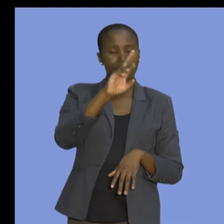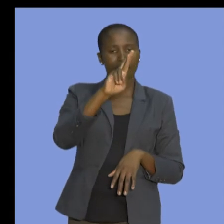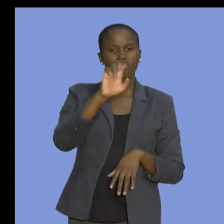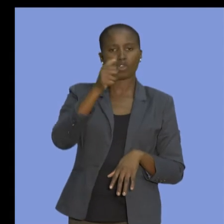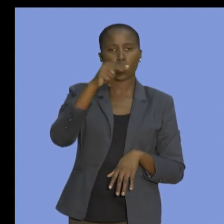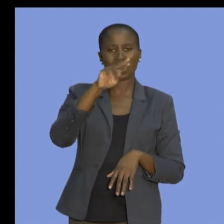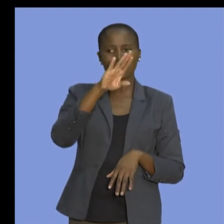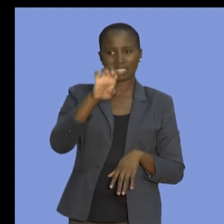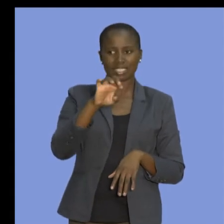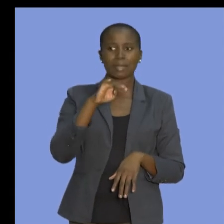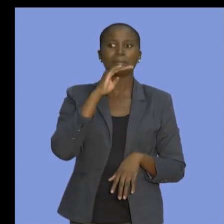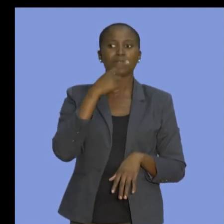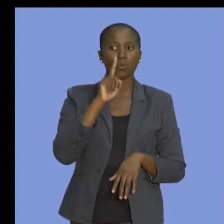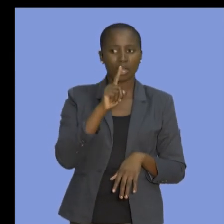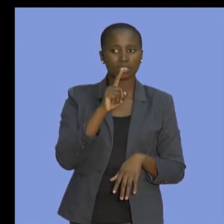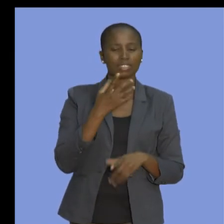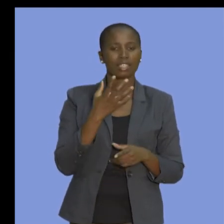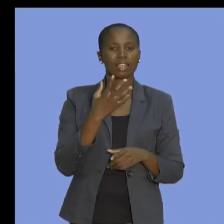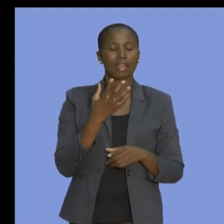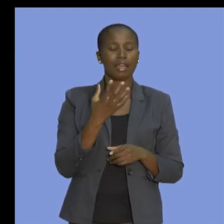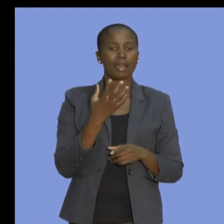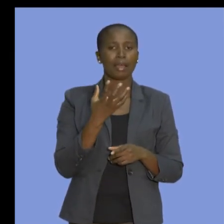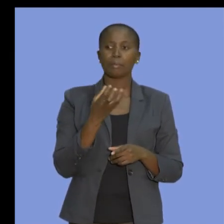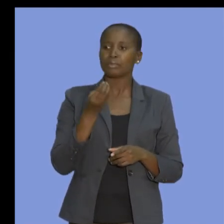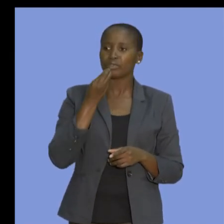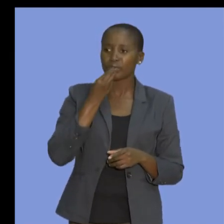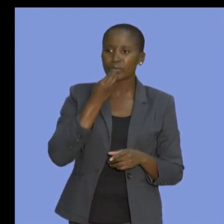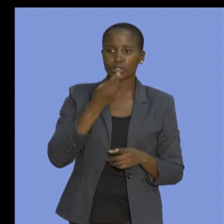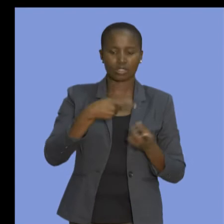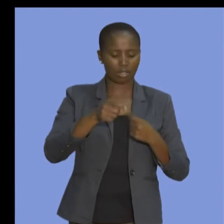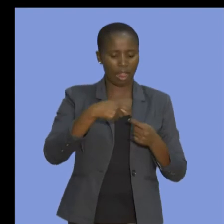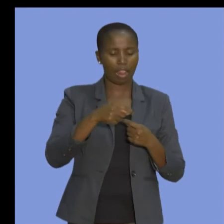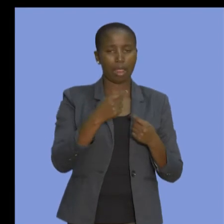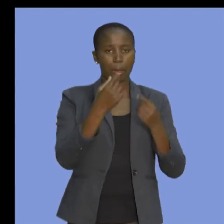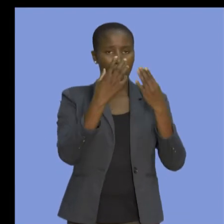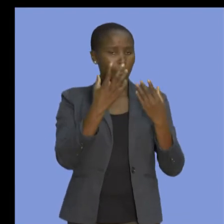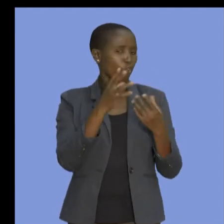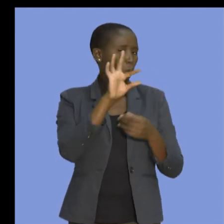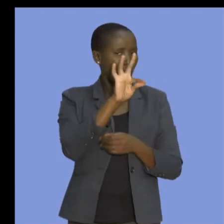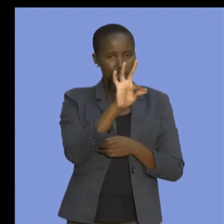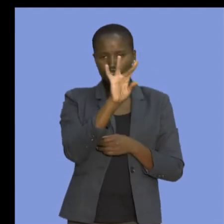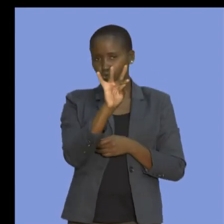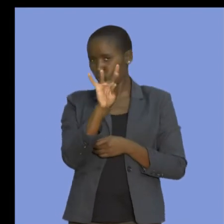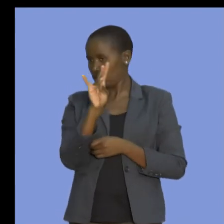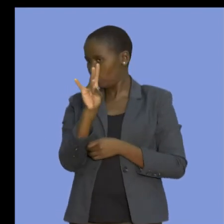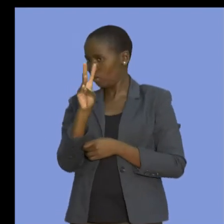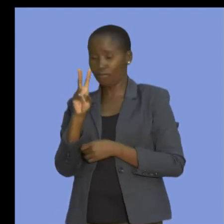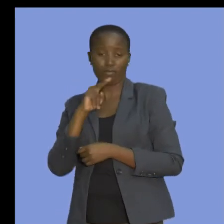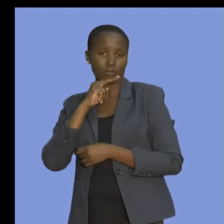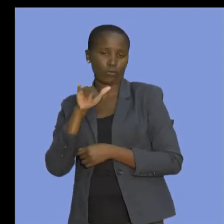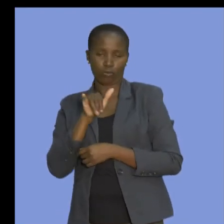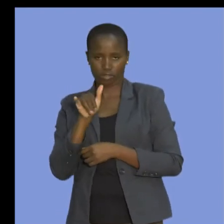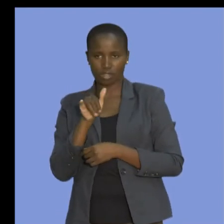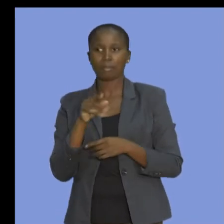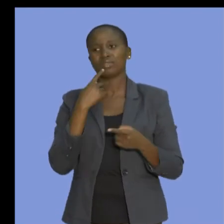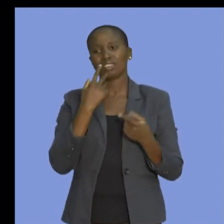the meals sold on Monday. That will be the number there. I think if this is, let's say this is 5.